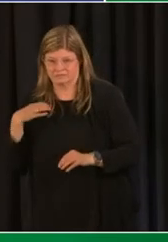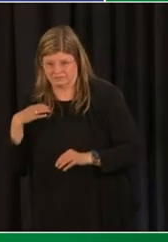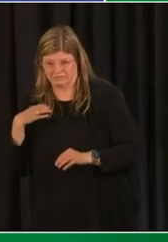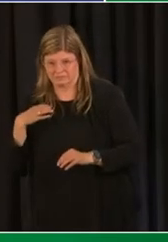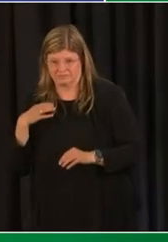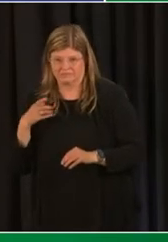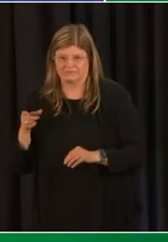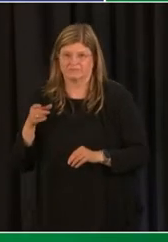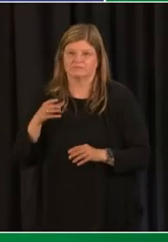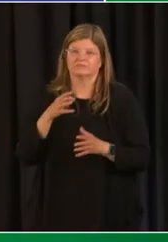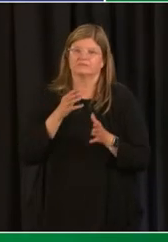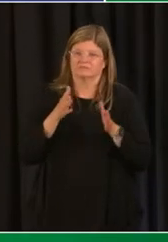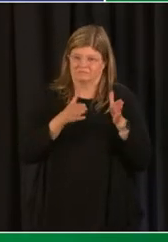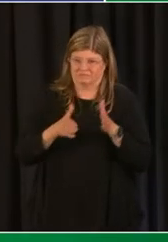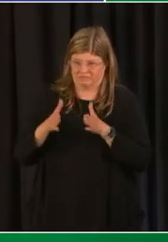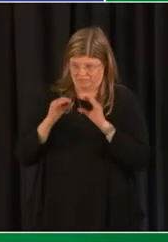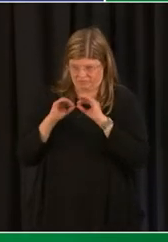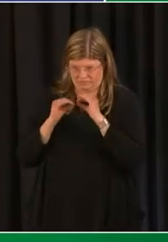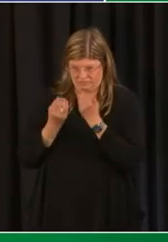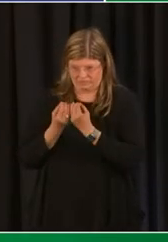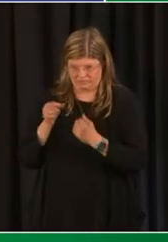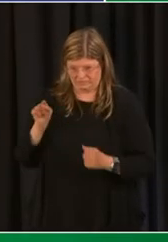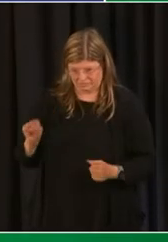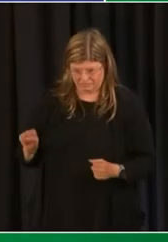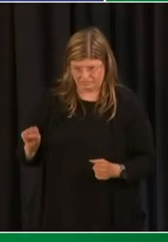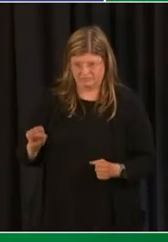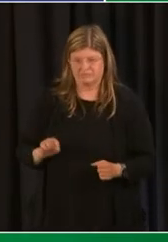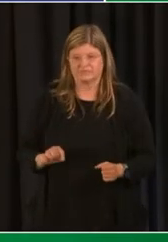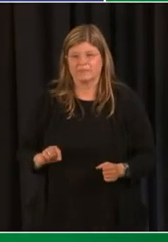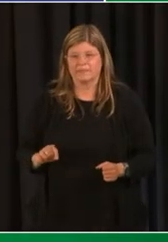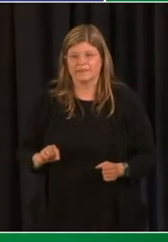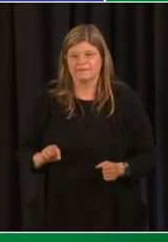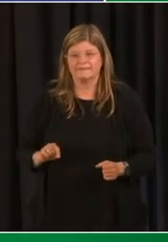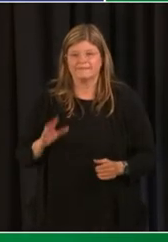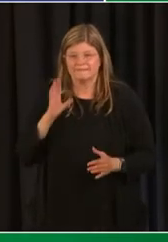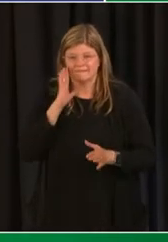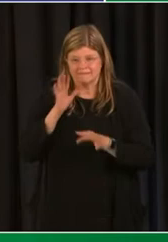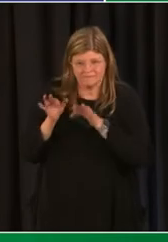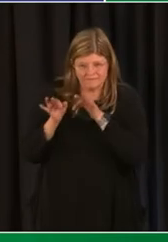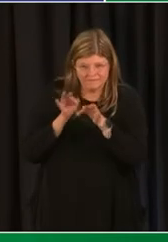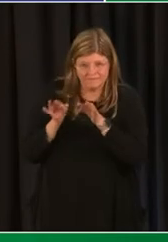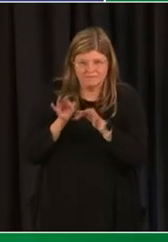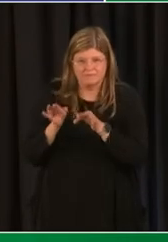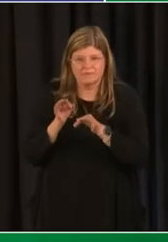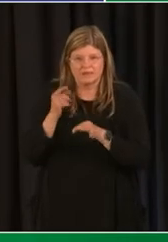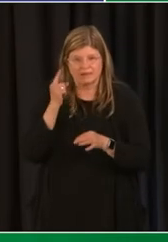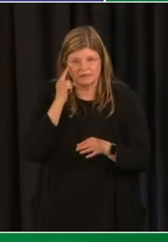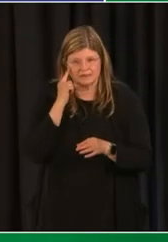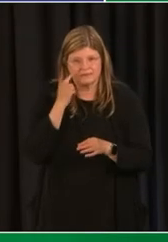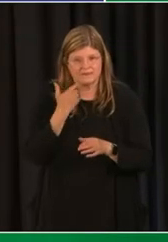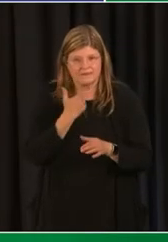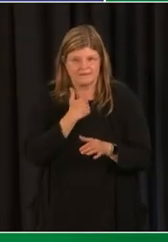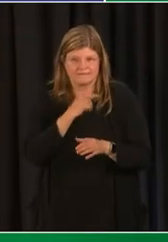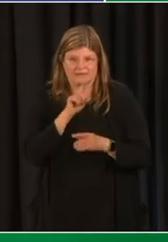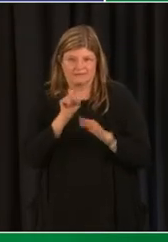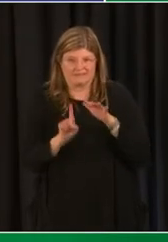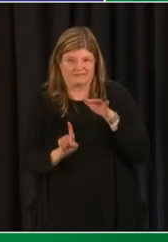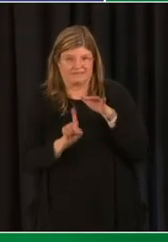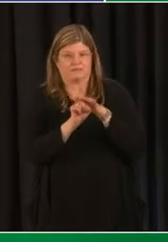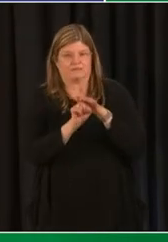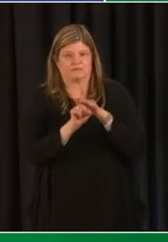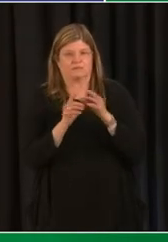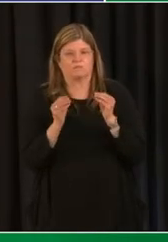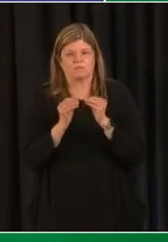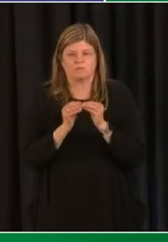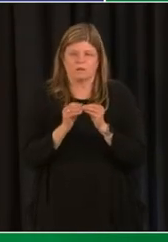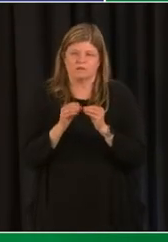United Planning Organization. And so I will say that I do have, and I think this is a question that comes up later, that